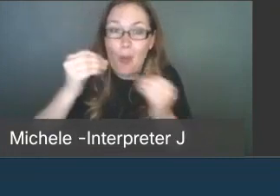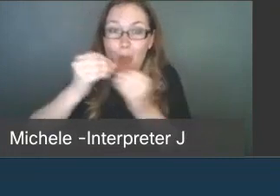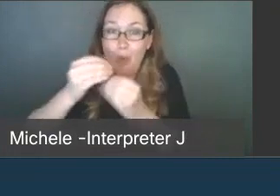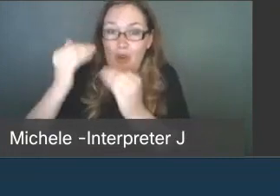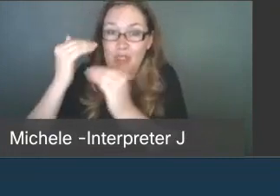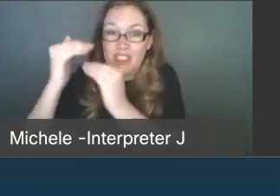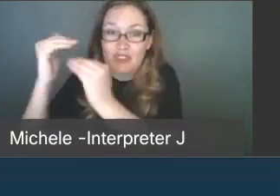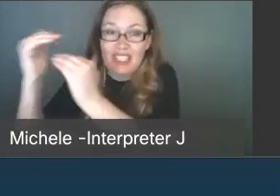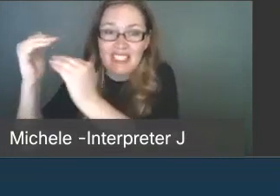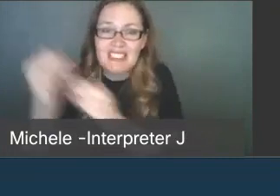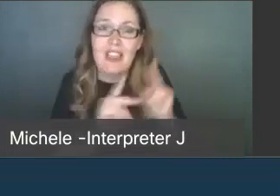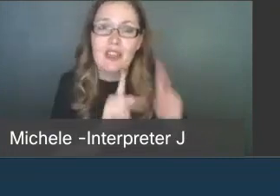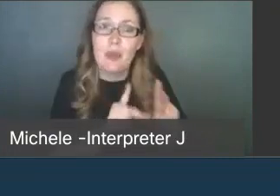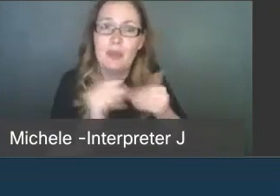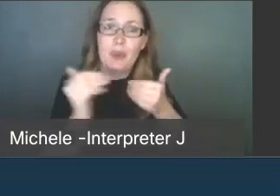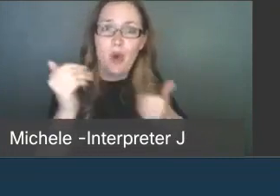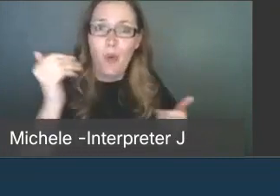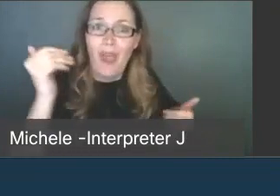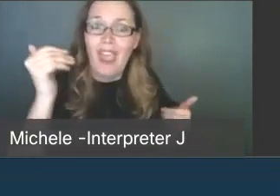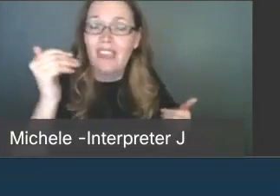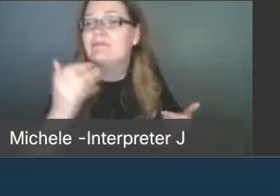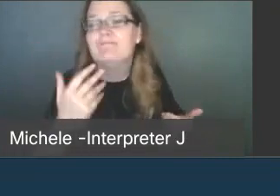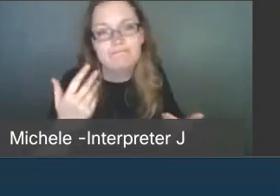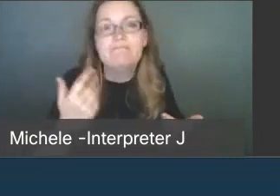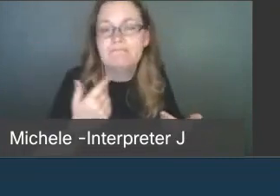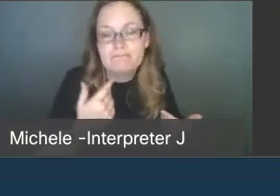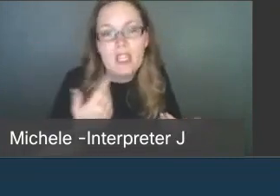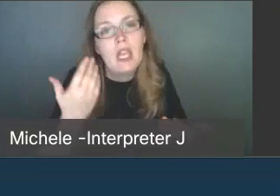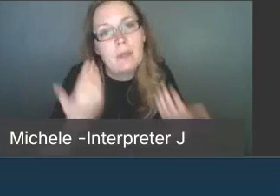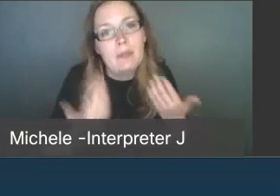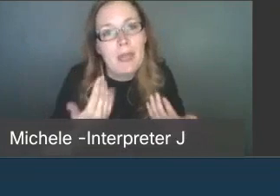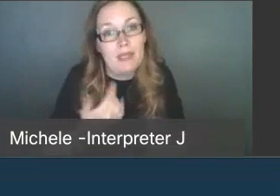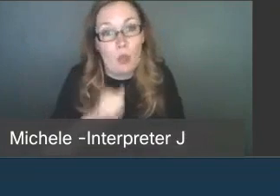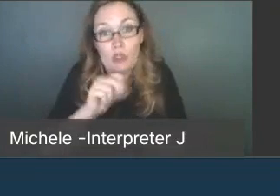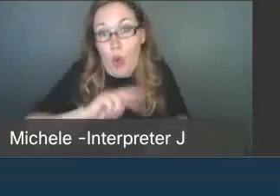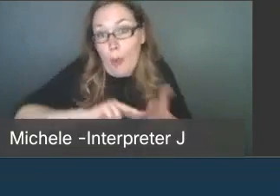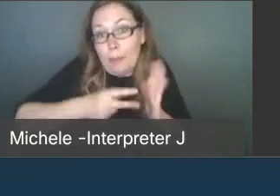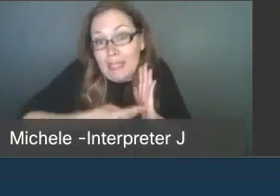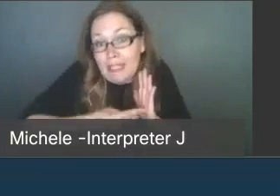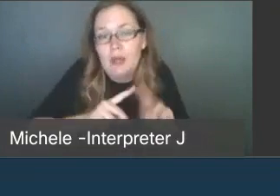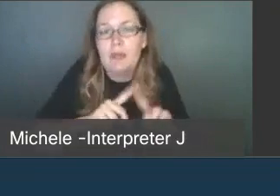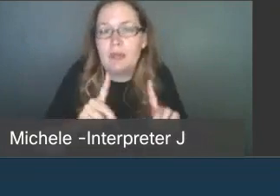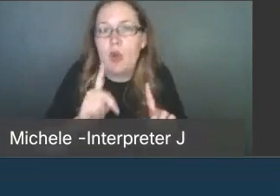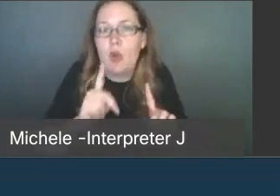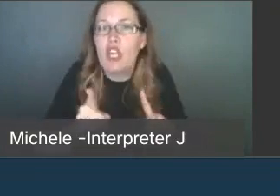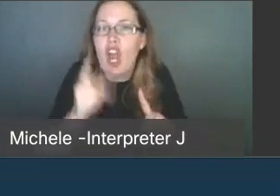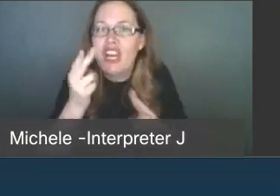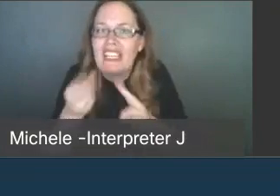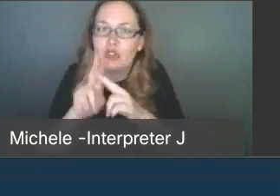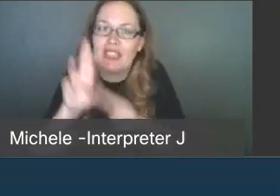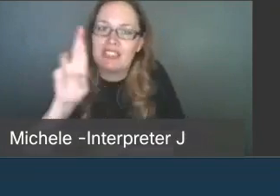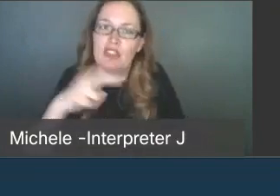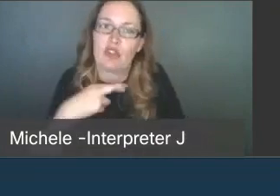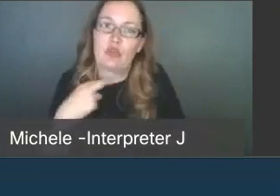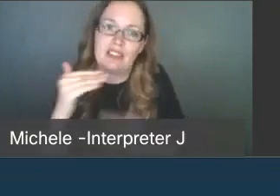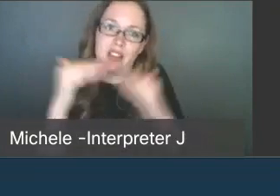those individuals, well, we might actually then be inadvertently increasing their risk level. Another example here is